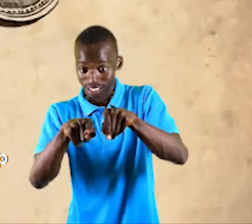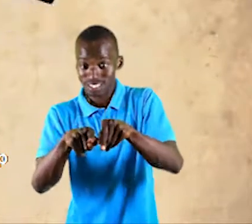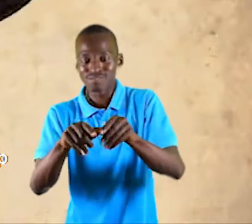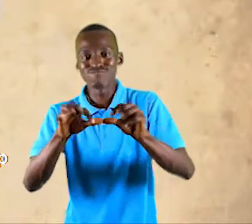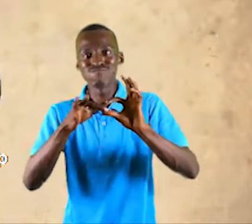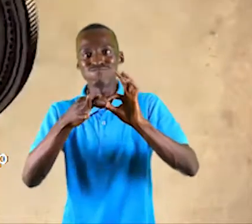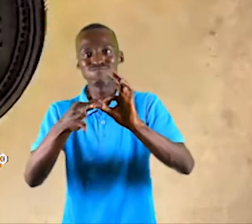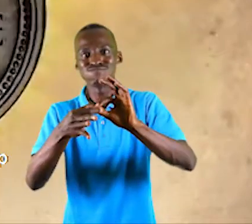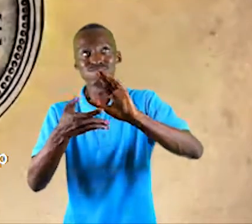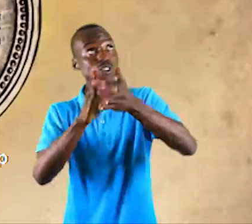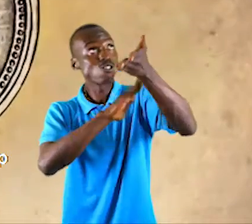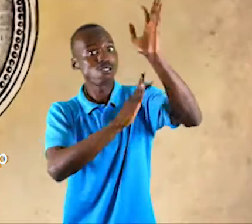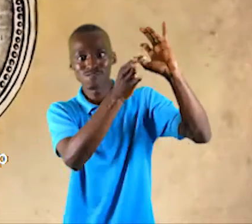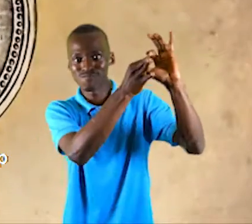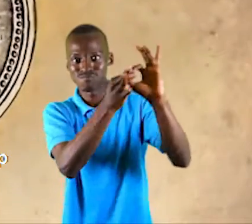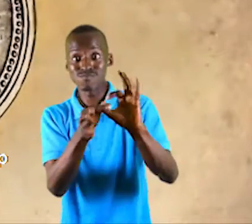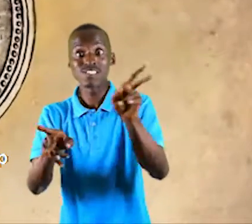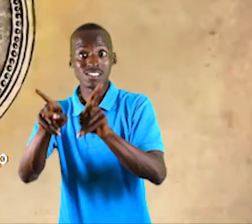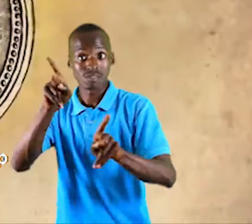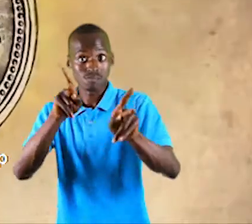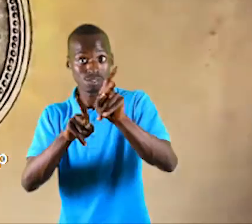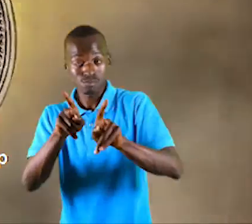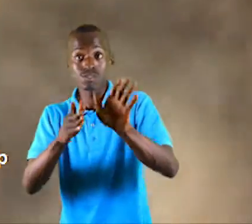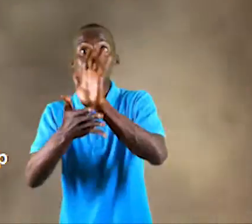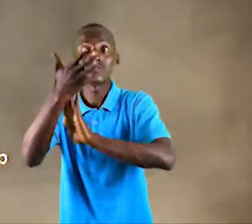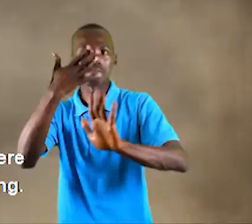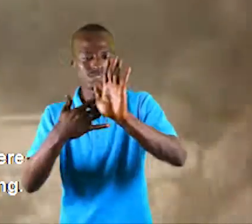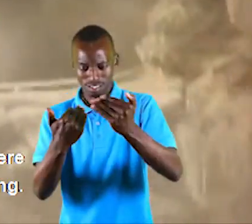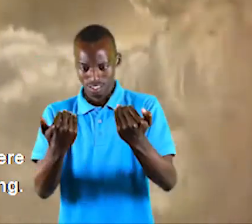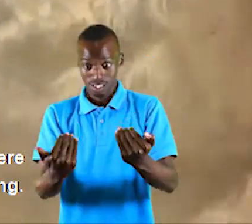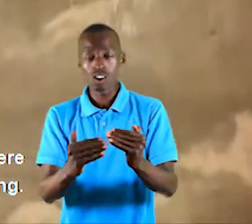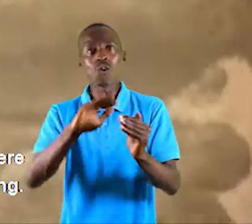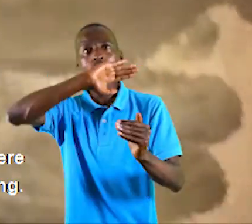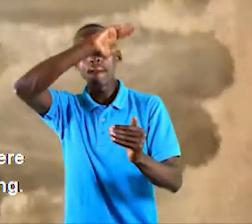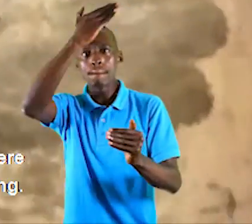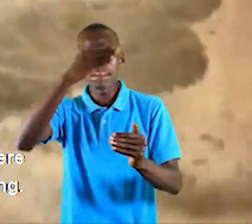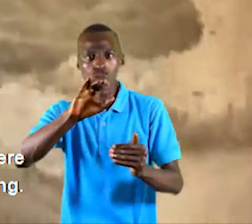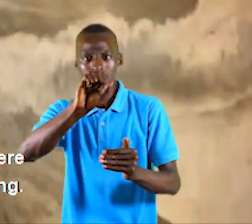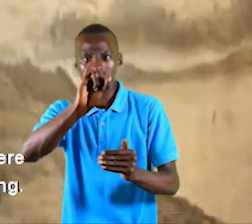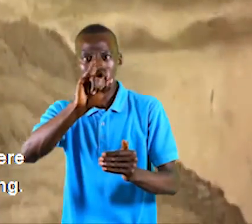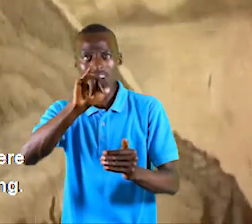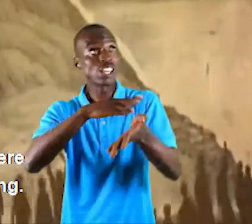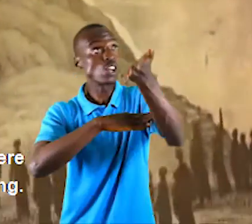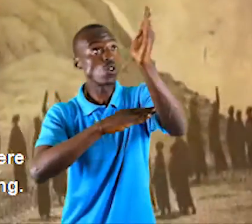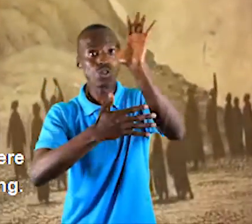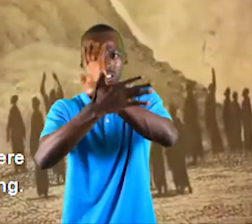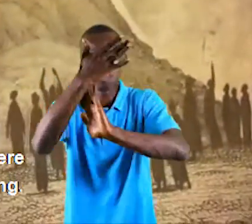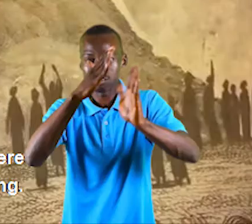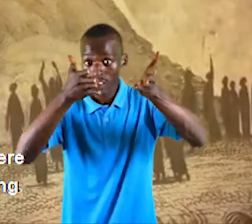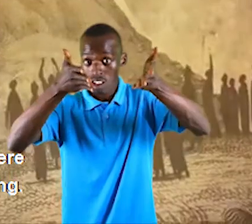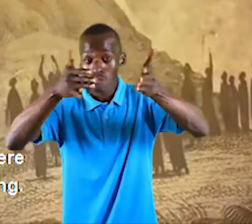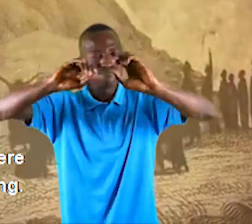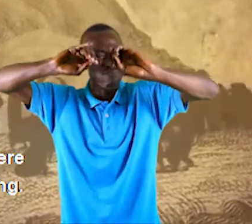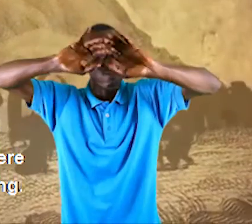this restoration of relationship and access to God's presence. So here at Sinai, God's presence is now right here